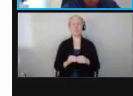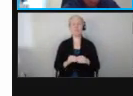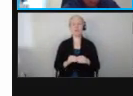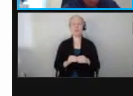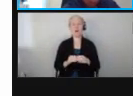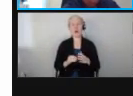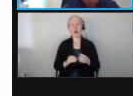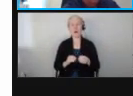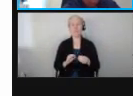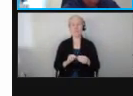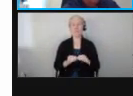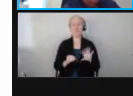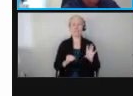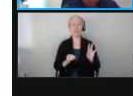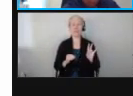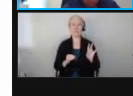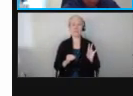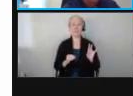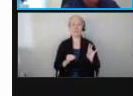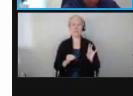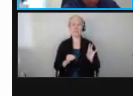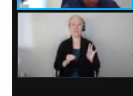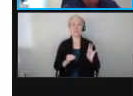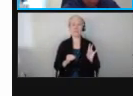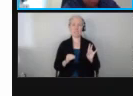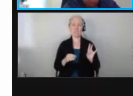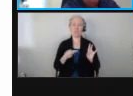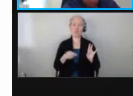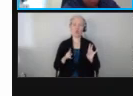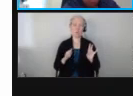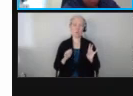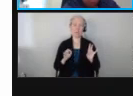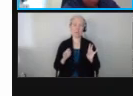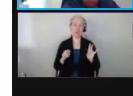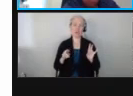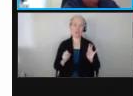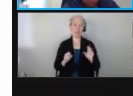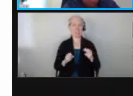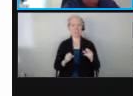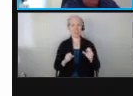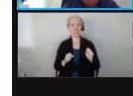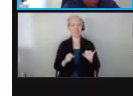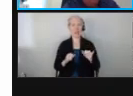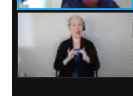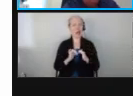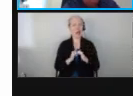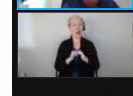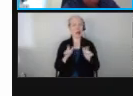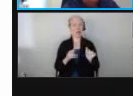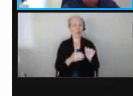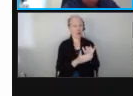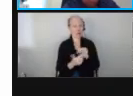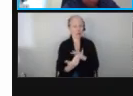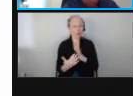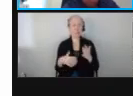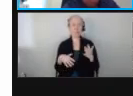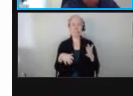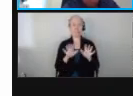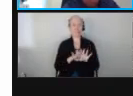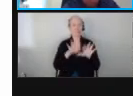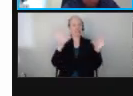this whole disparate ways in which human factors and HSI are organized and addressed throughout NASA, I think been a lot of progress in that,